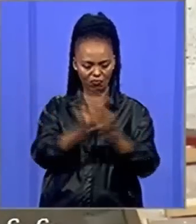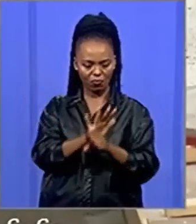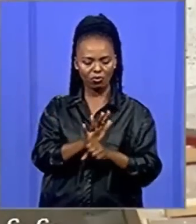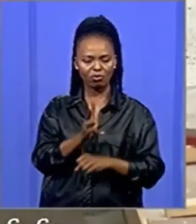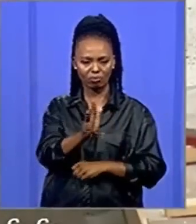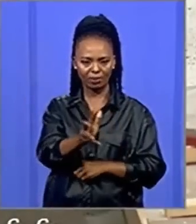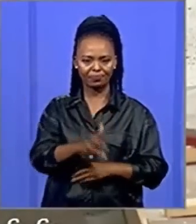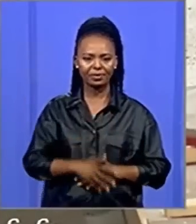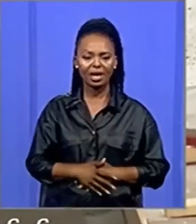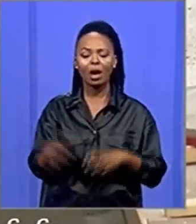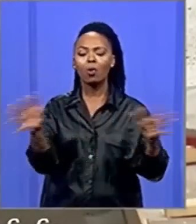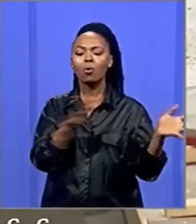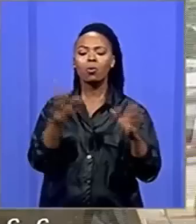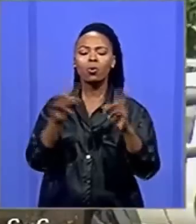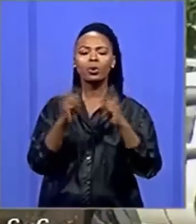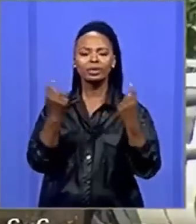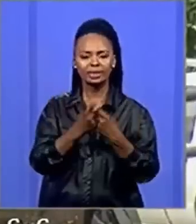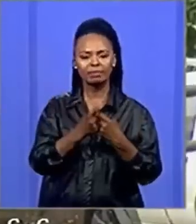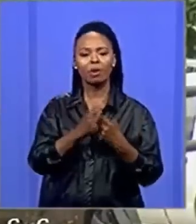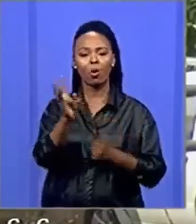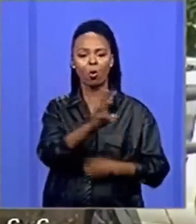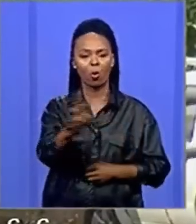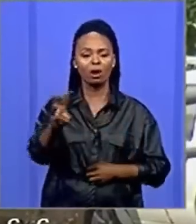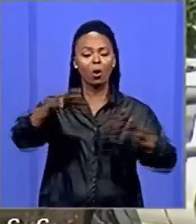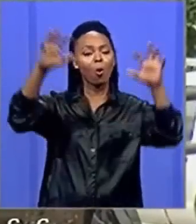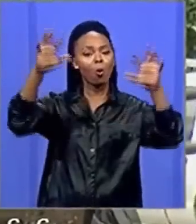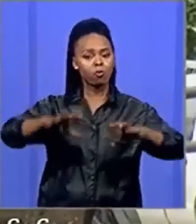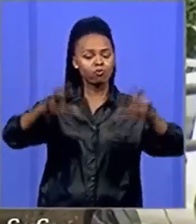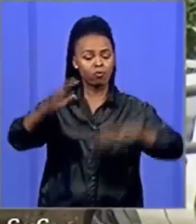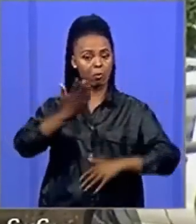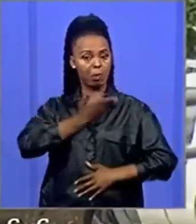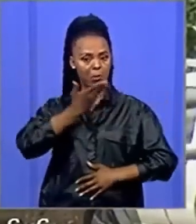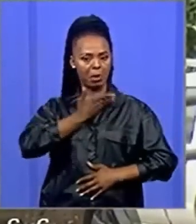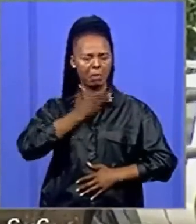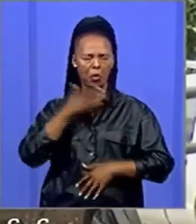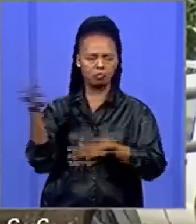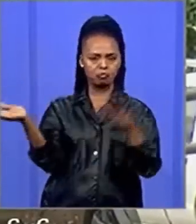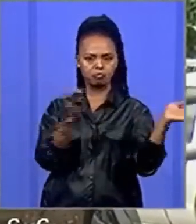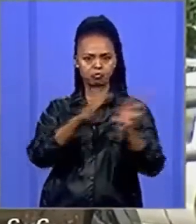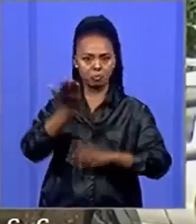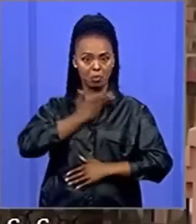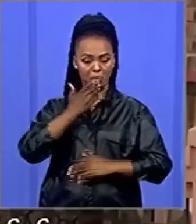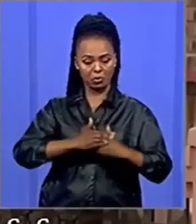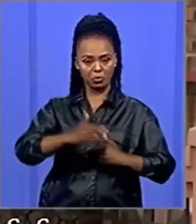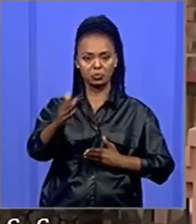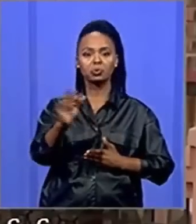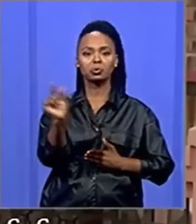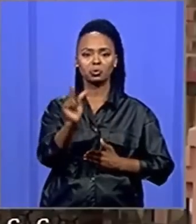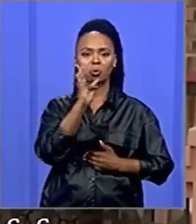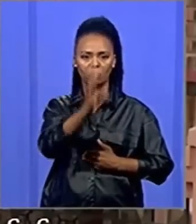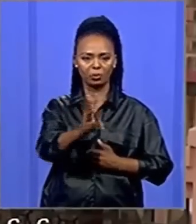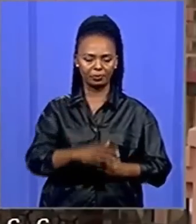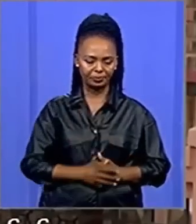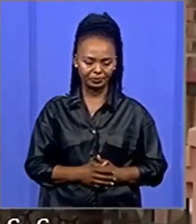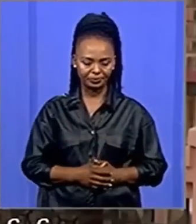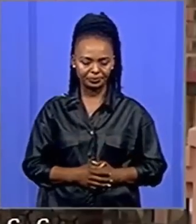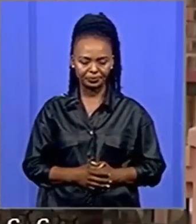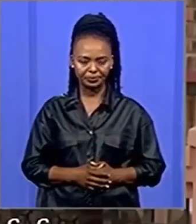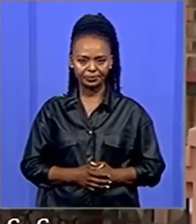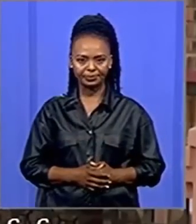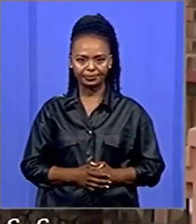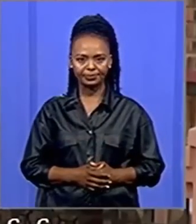bolipi ho sa lebeletswe pula tse ding tse matla tse tsamayang le mea e fokang ka matla. Konelo le Khafola,